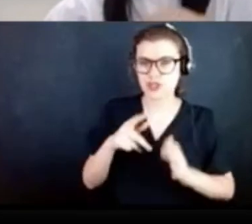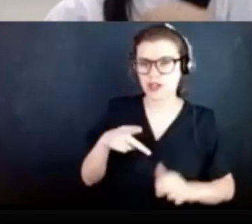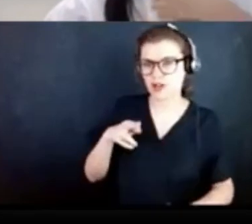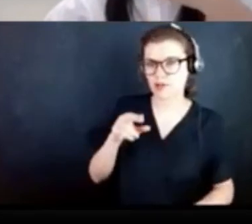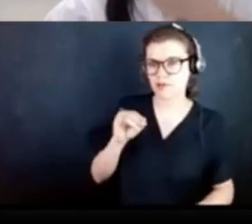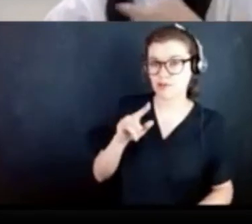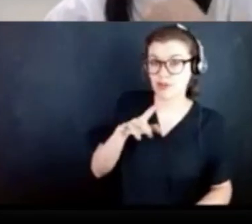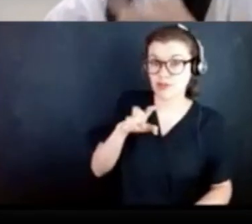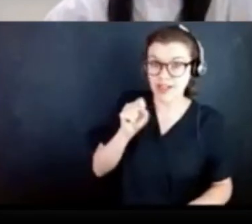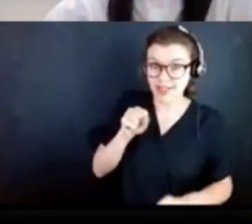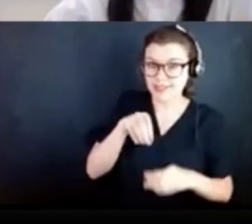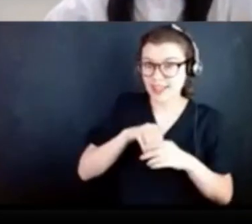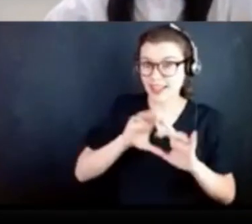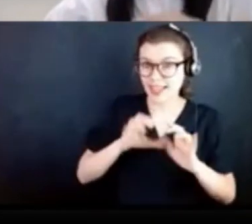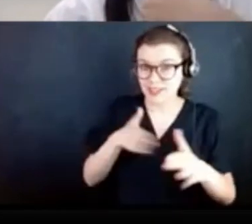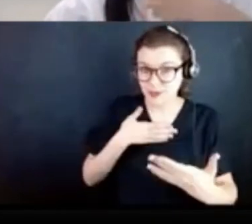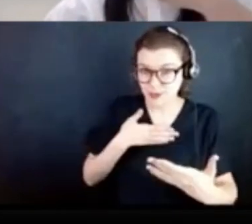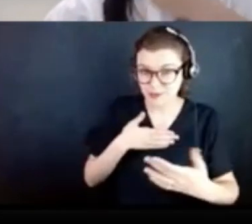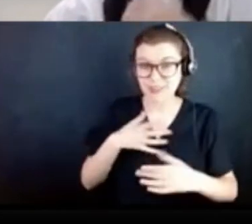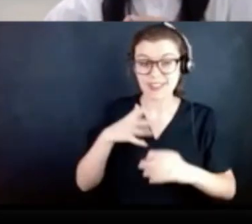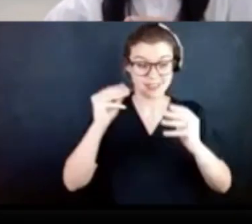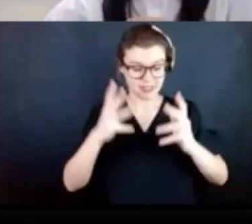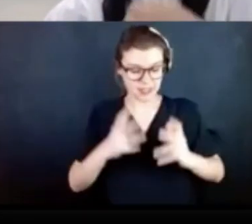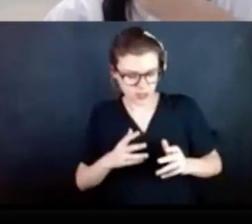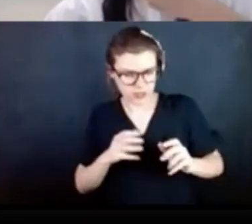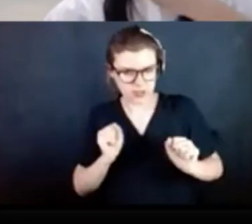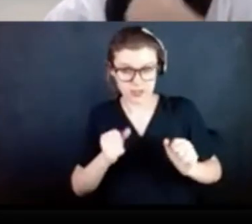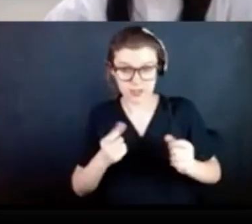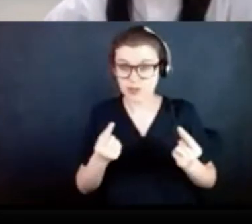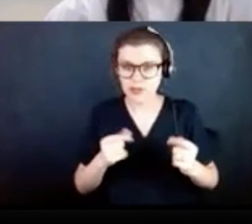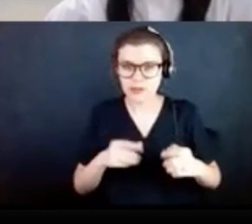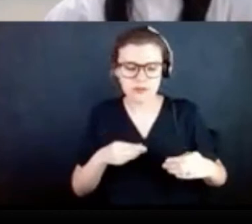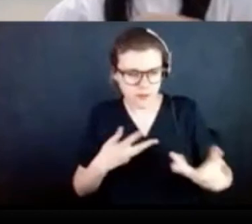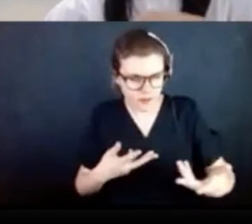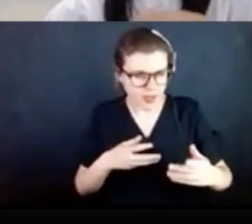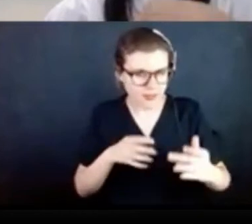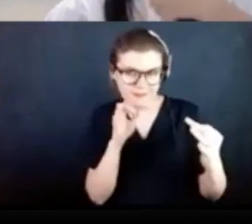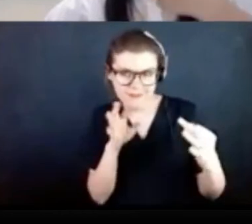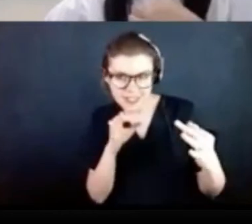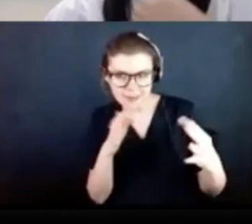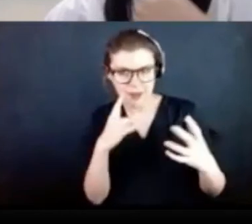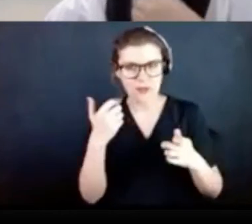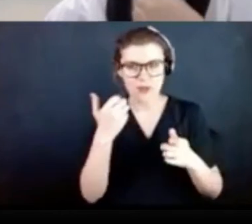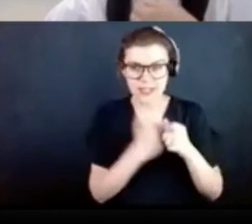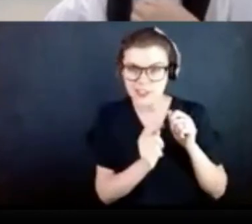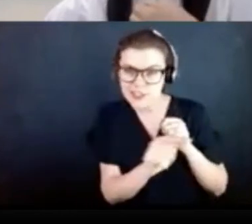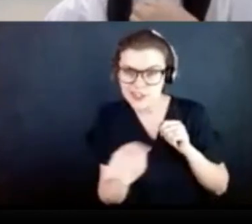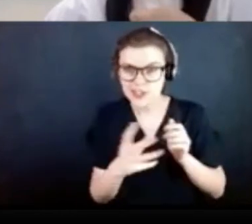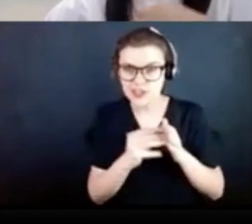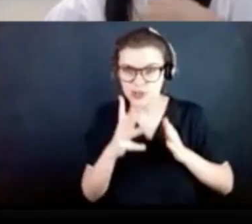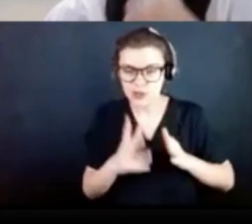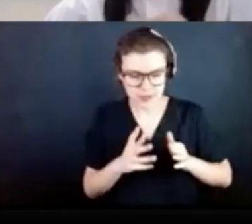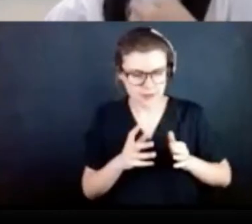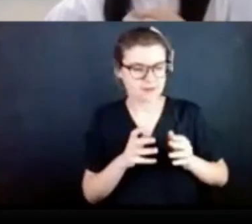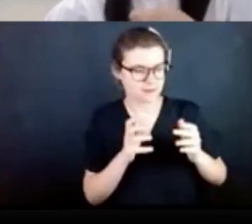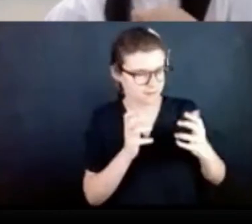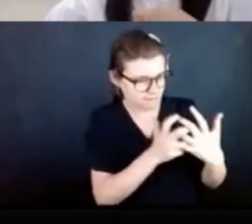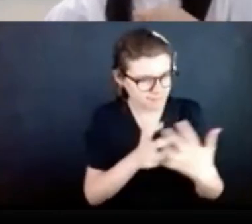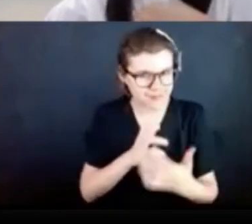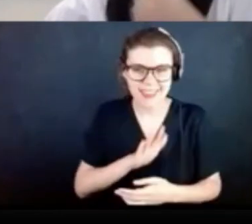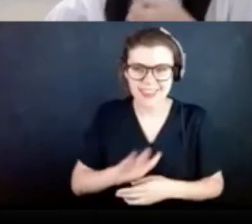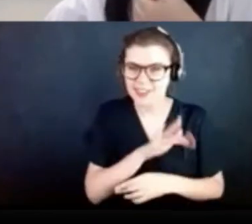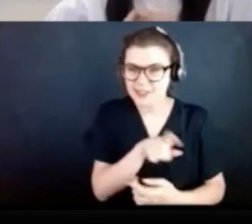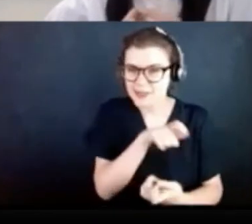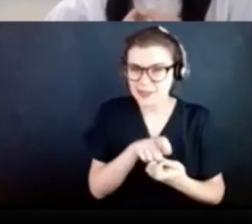clusters, instructors or teachers can provide targeted feedback and adaptive learning experiences. And they also show